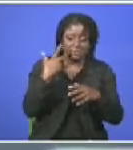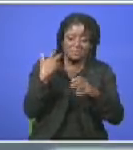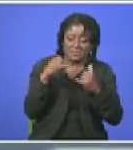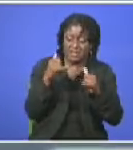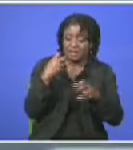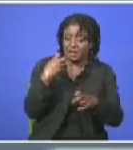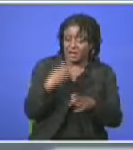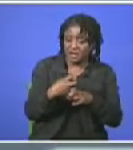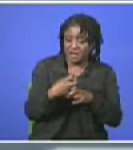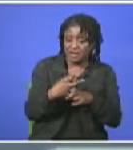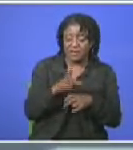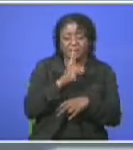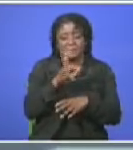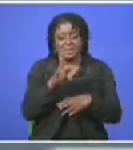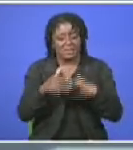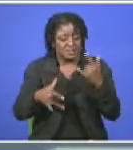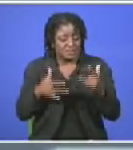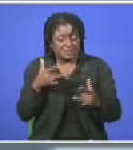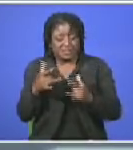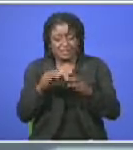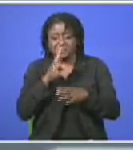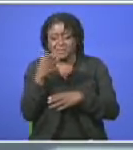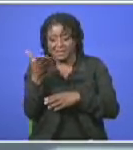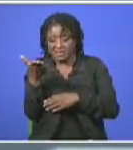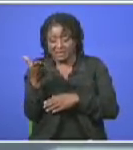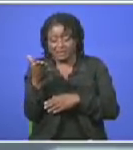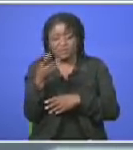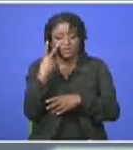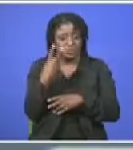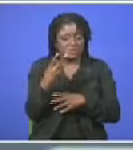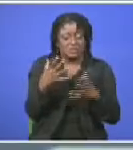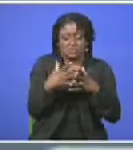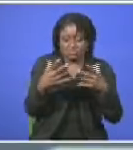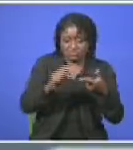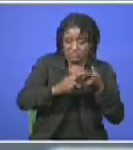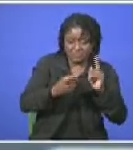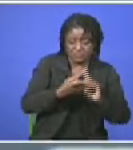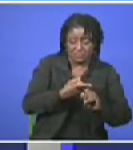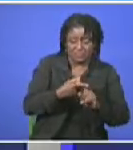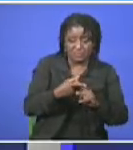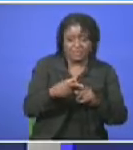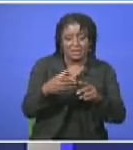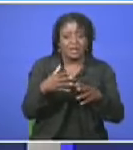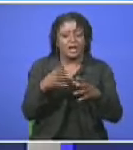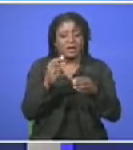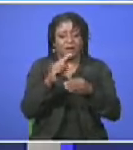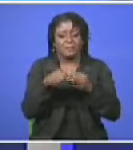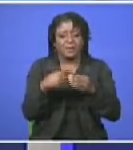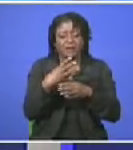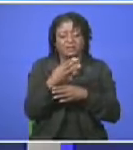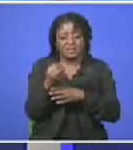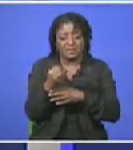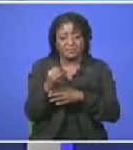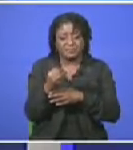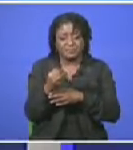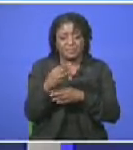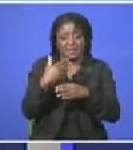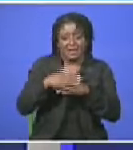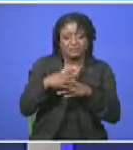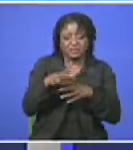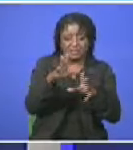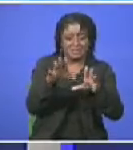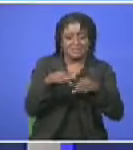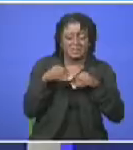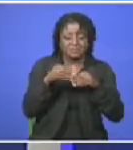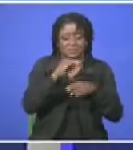they're going to be excited to be out there, and you'll see a great camaraderie amongst them. After accepting the job at Ole